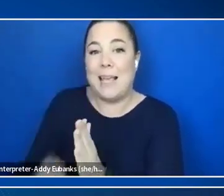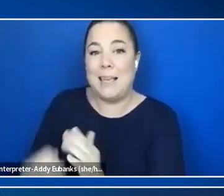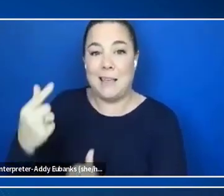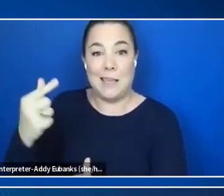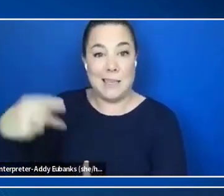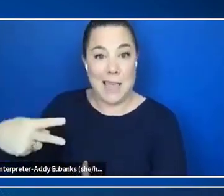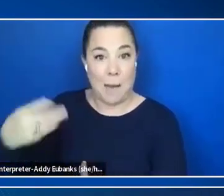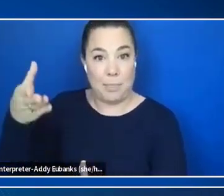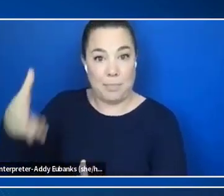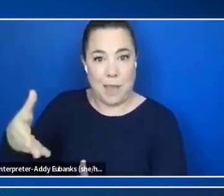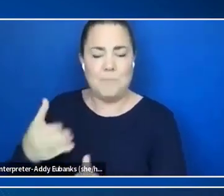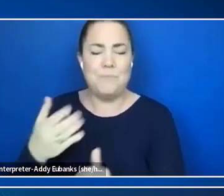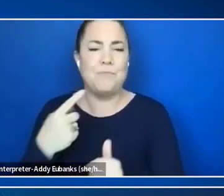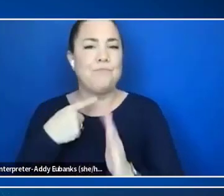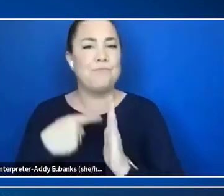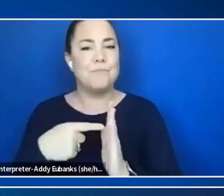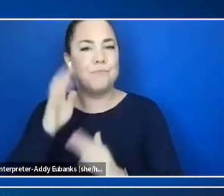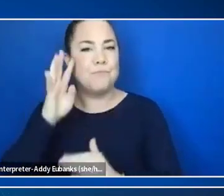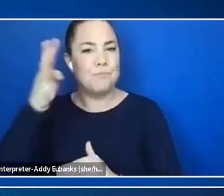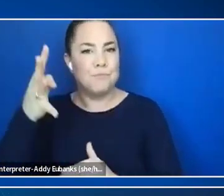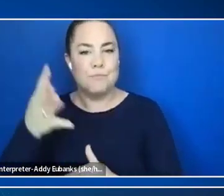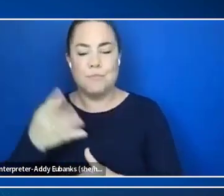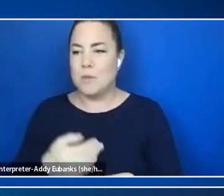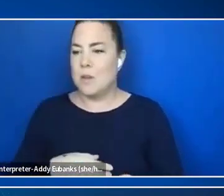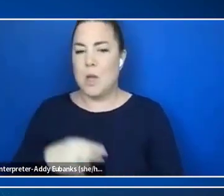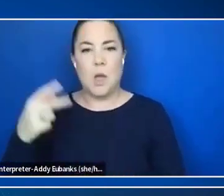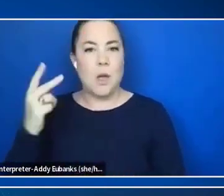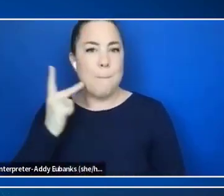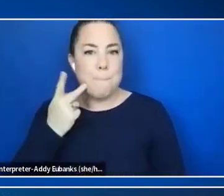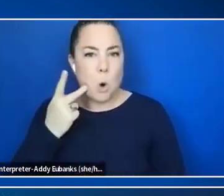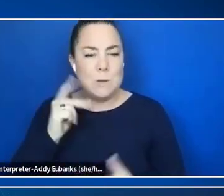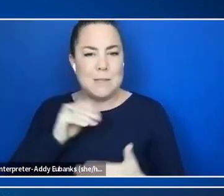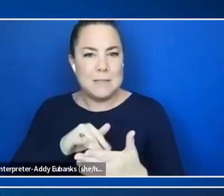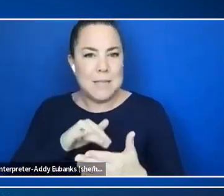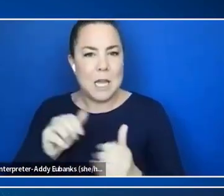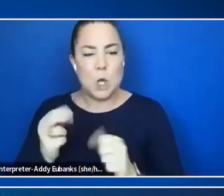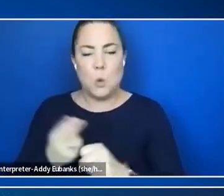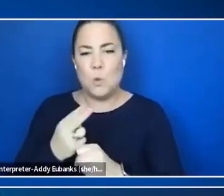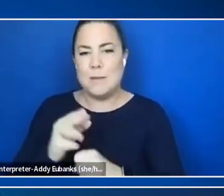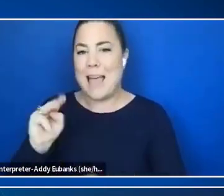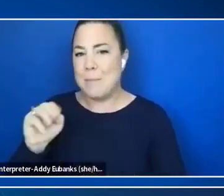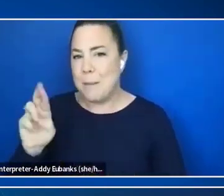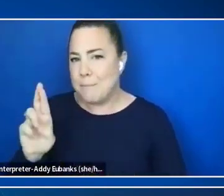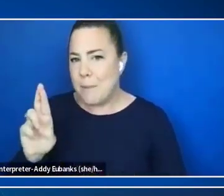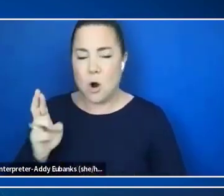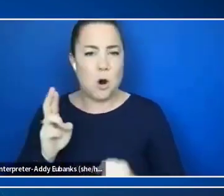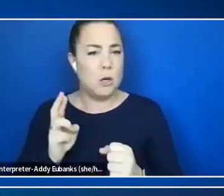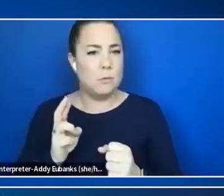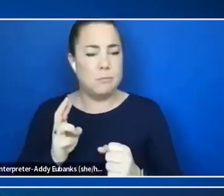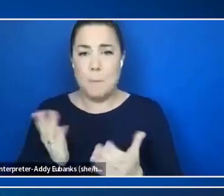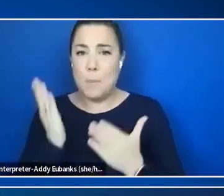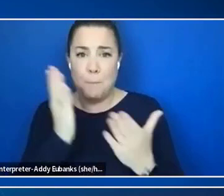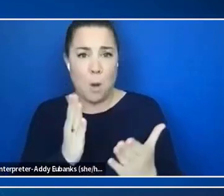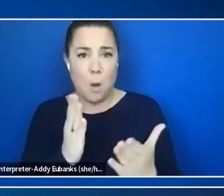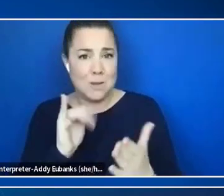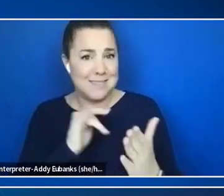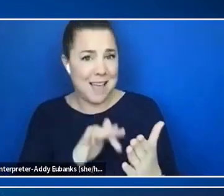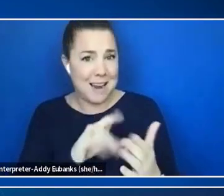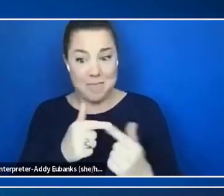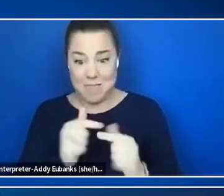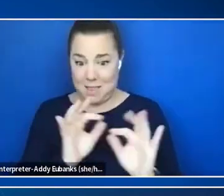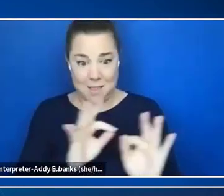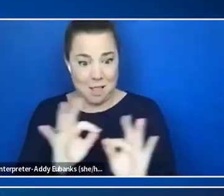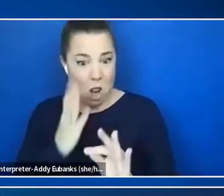wonderful structural study on a protein using NMR, and everything looks great. And then when it gets